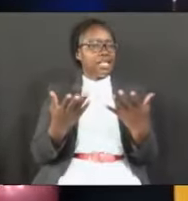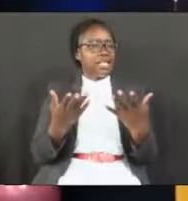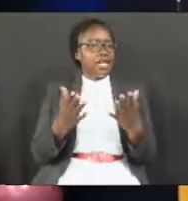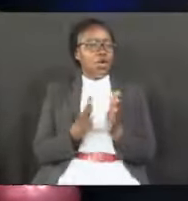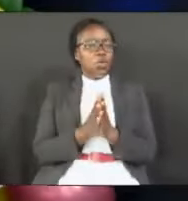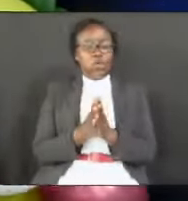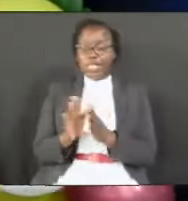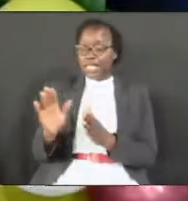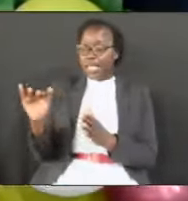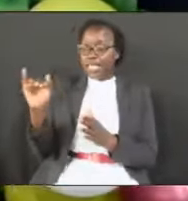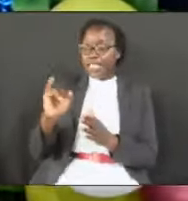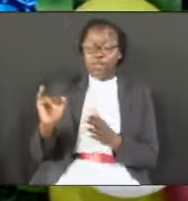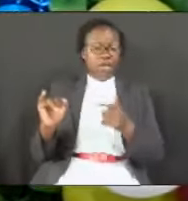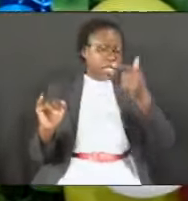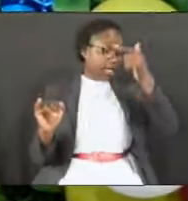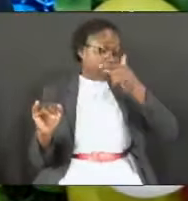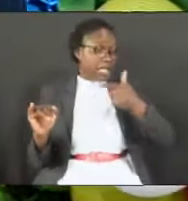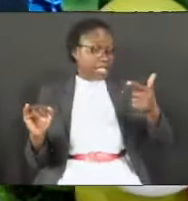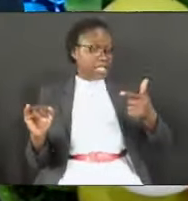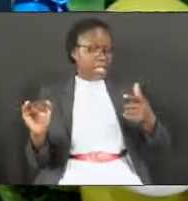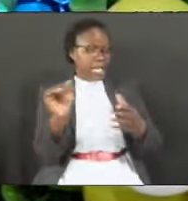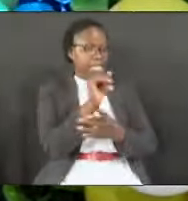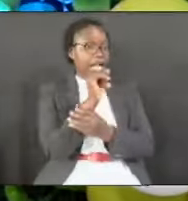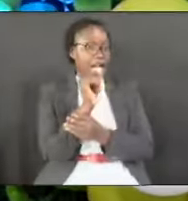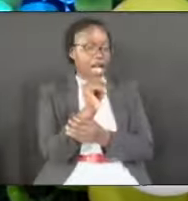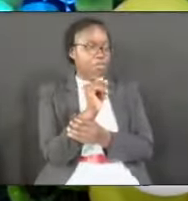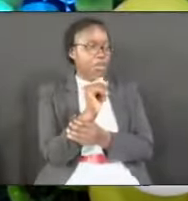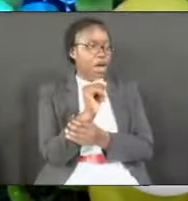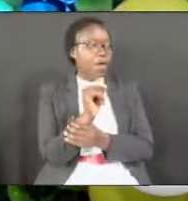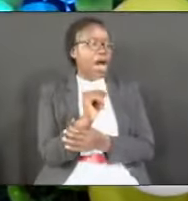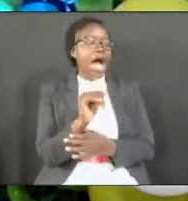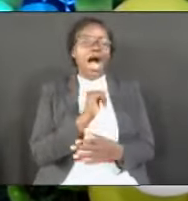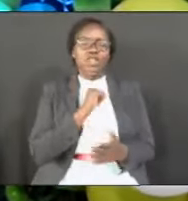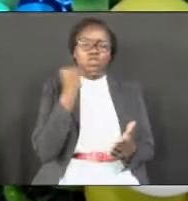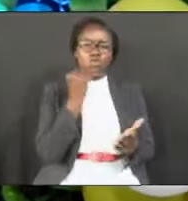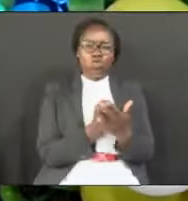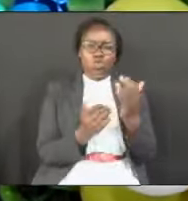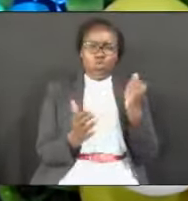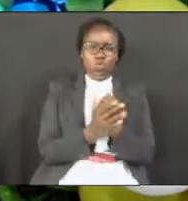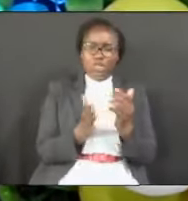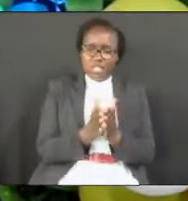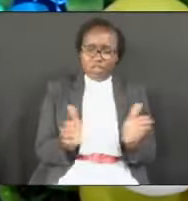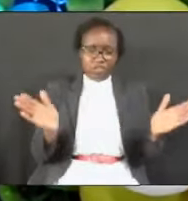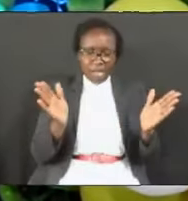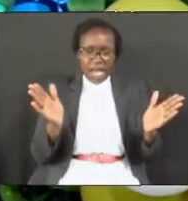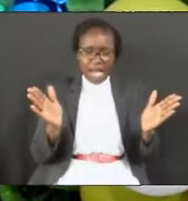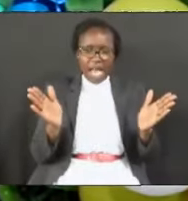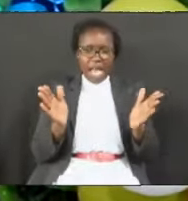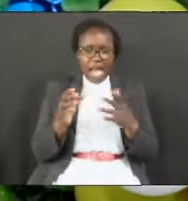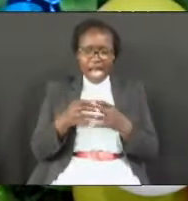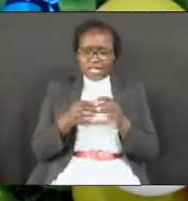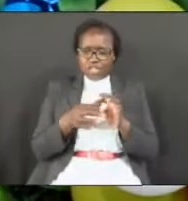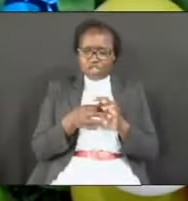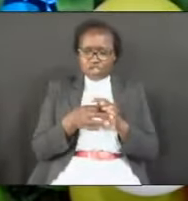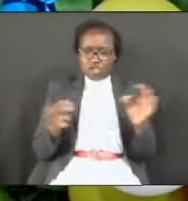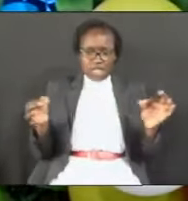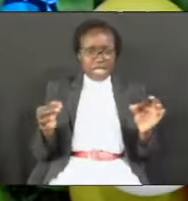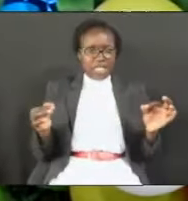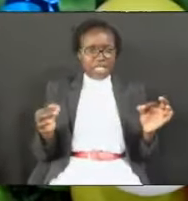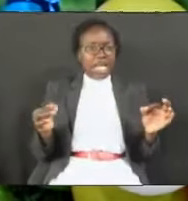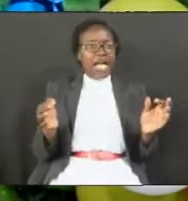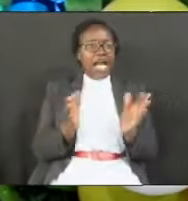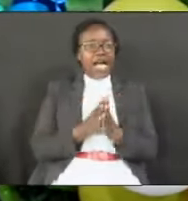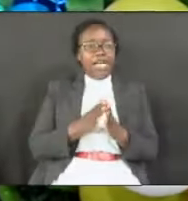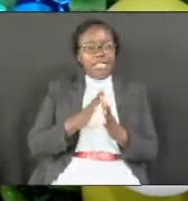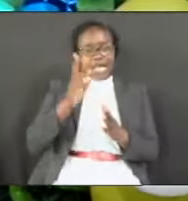Ishmael and Isaac, and Abraham has to crucify in a desire, an inclination, and a fathering mind